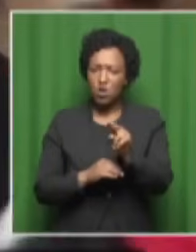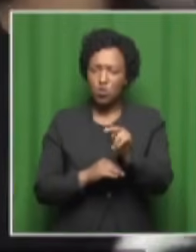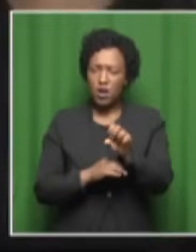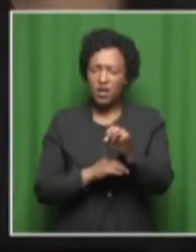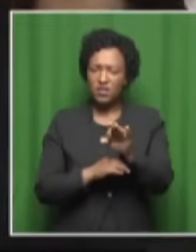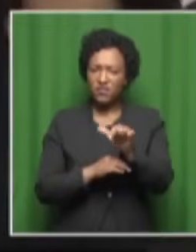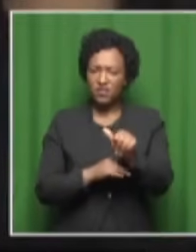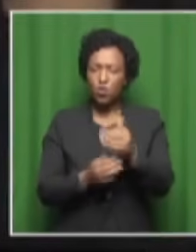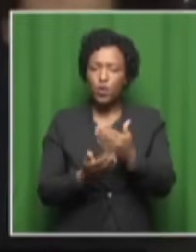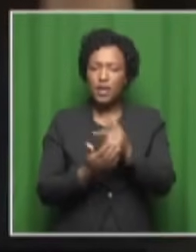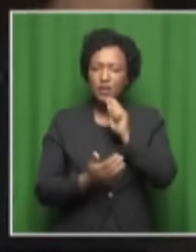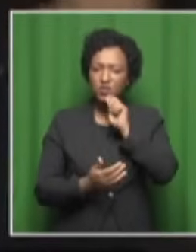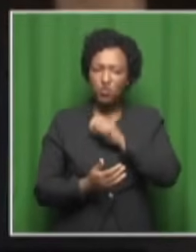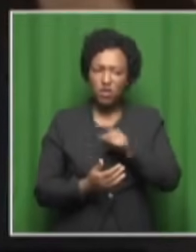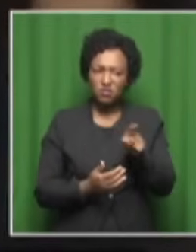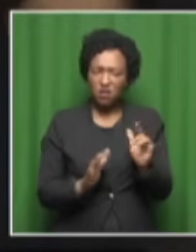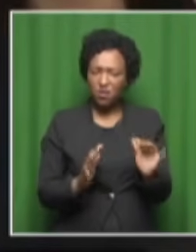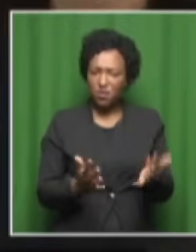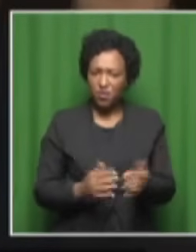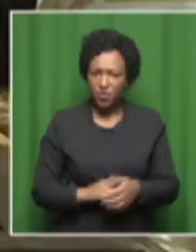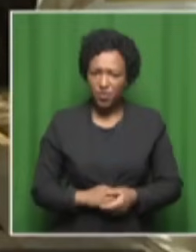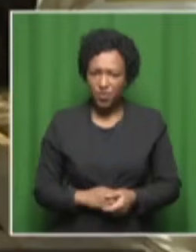institution? Look, firstly,